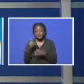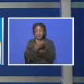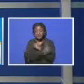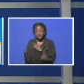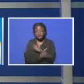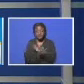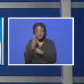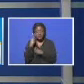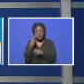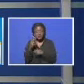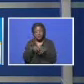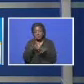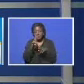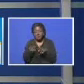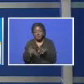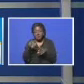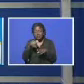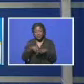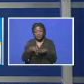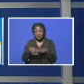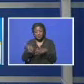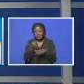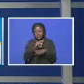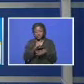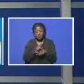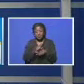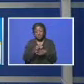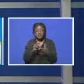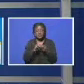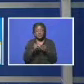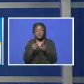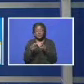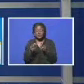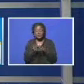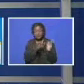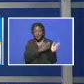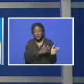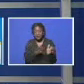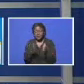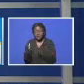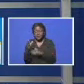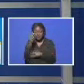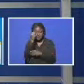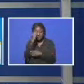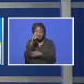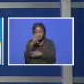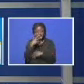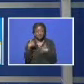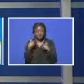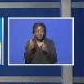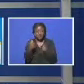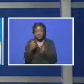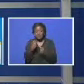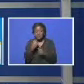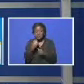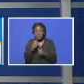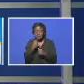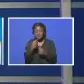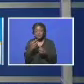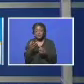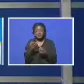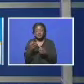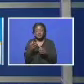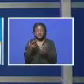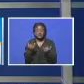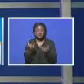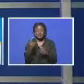COVID-19 numbers. It's a trend that the Minister of Health detailed in his contribution to the 2021-2022 budget in Parliament